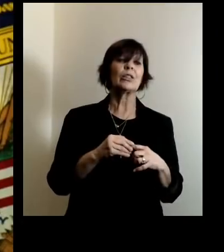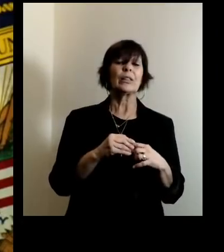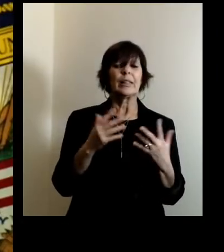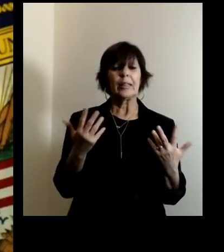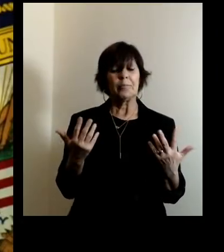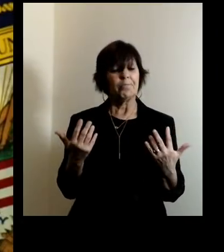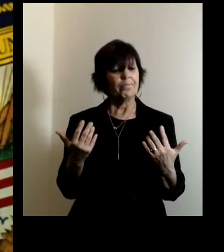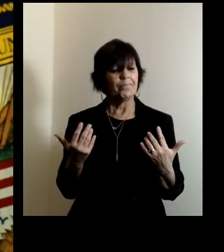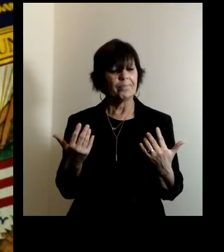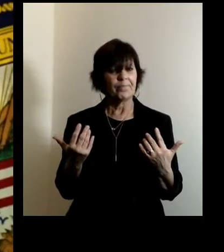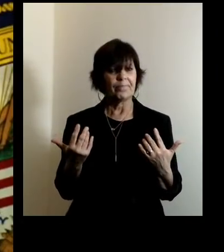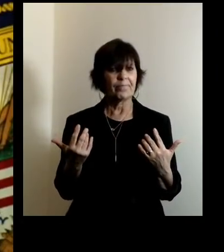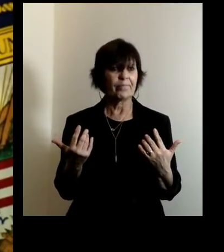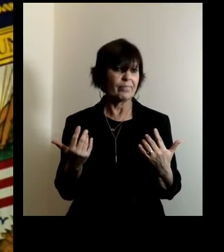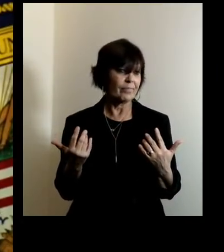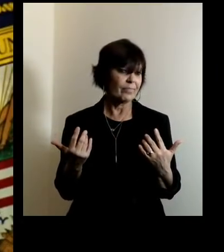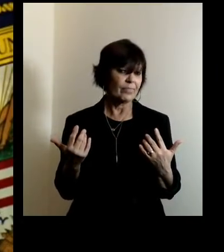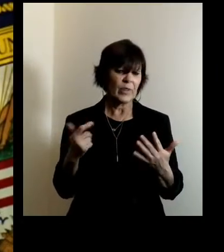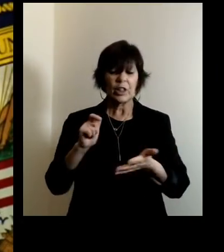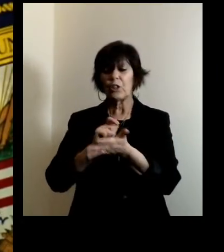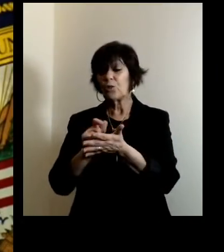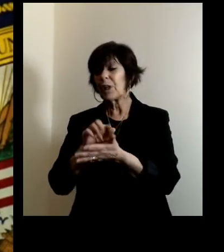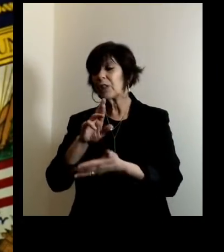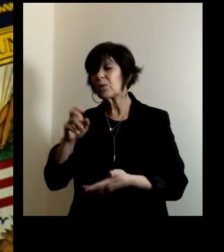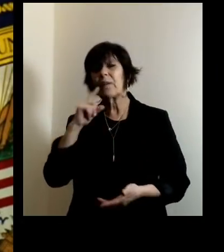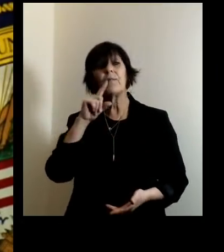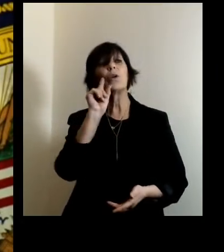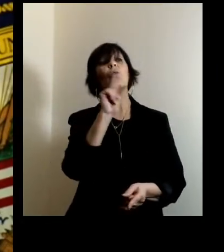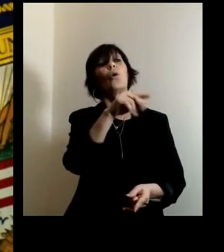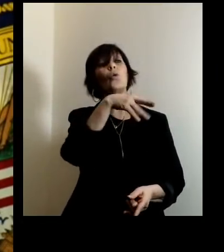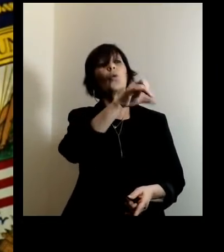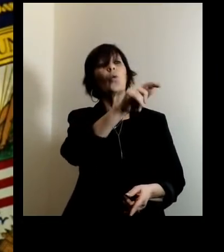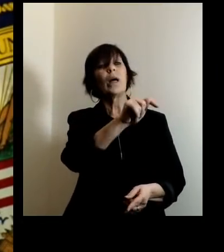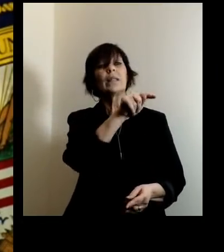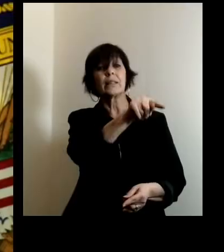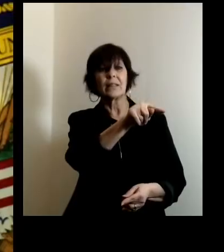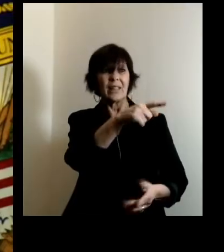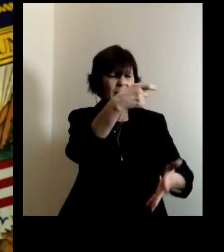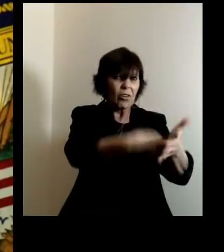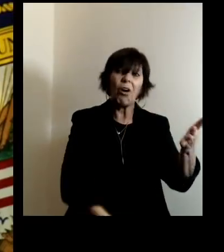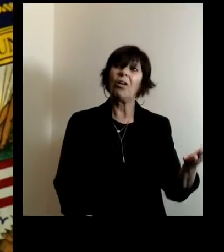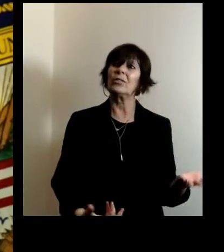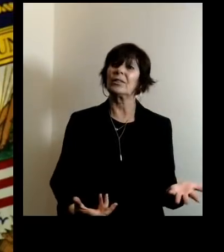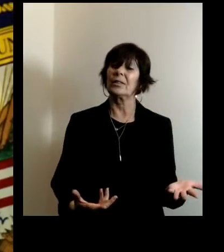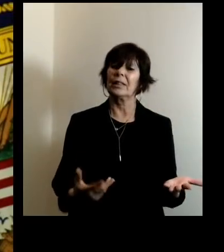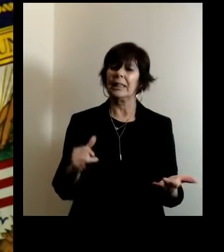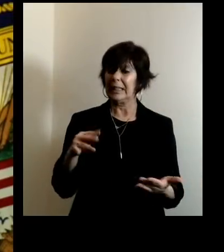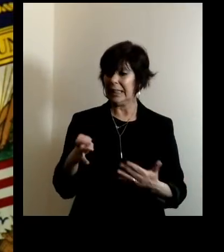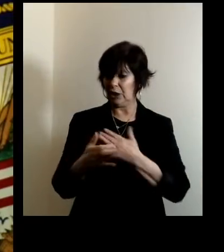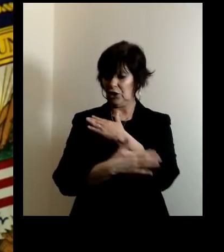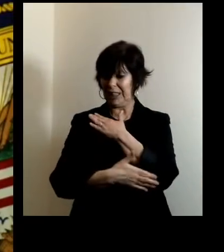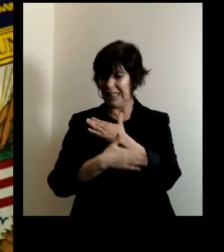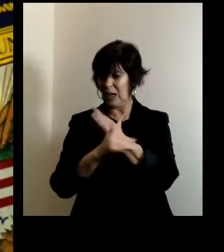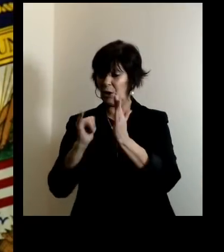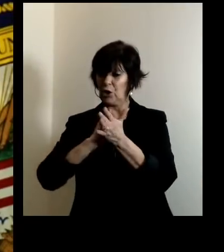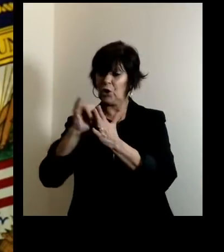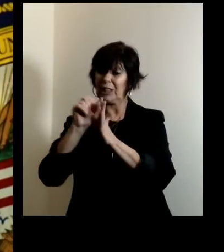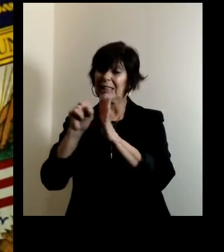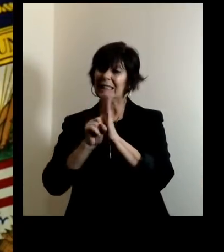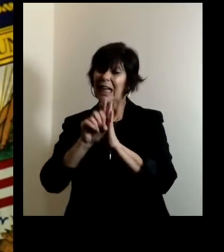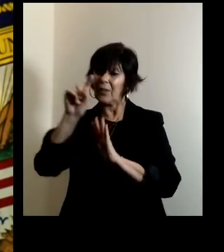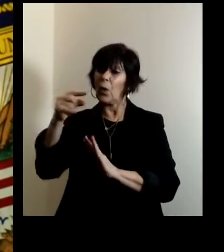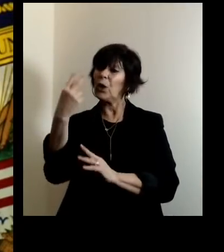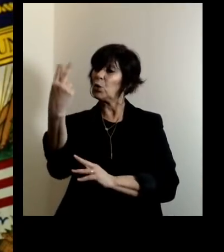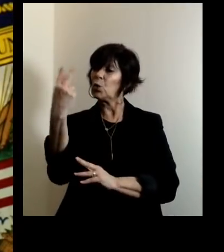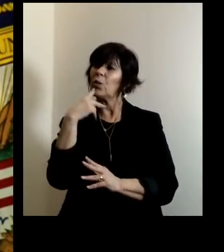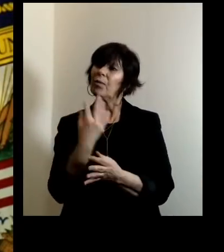mean, should they write you a script, I guess, for Quest, and do those locations cost? Are the Erie County and New York State the only ones that